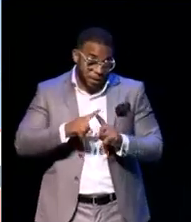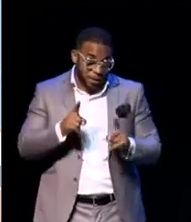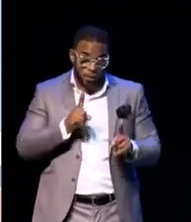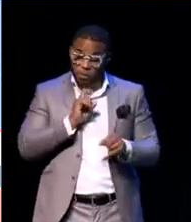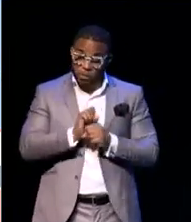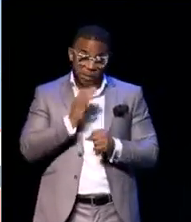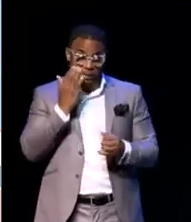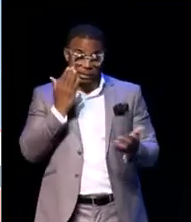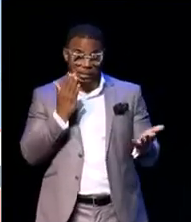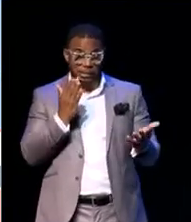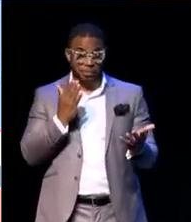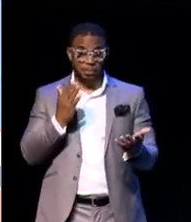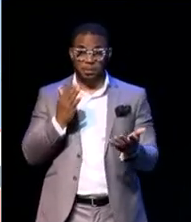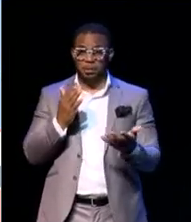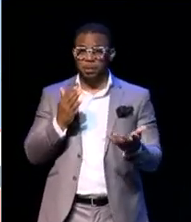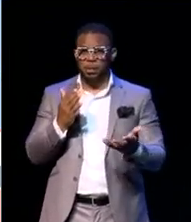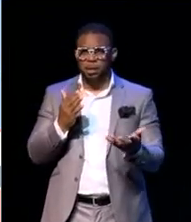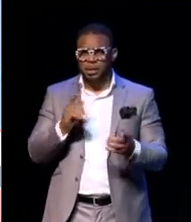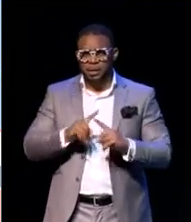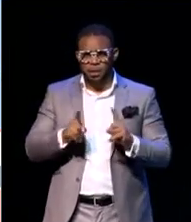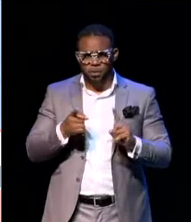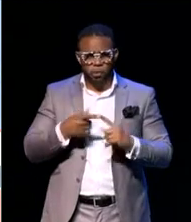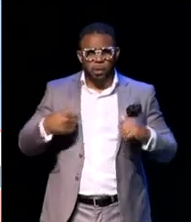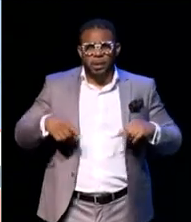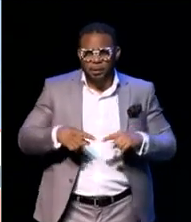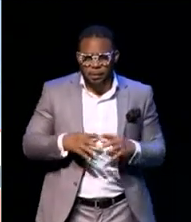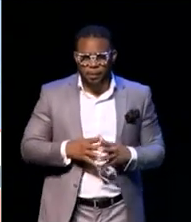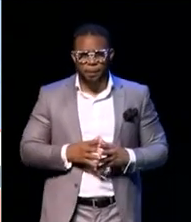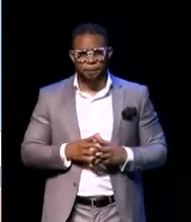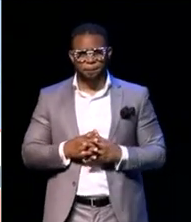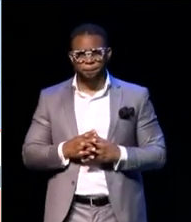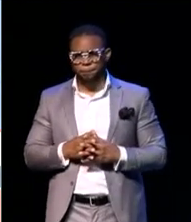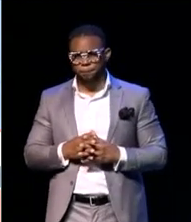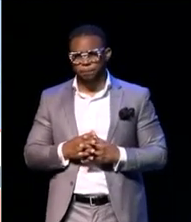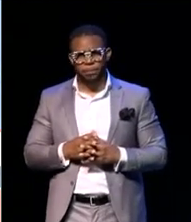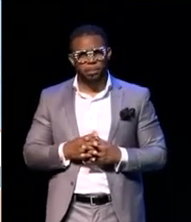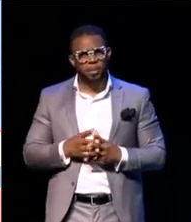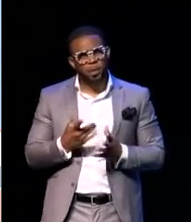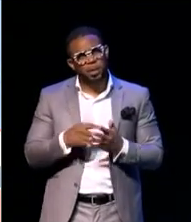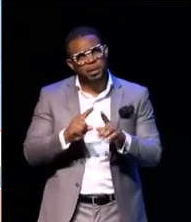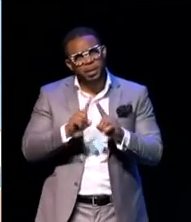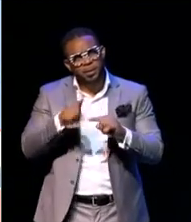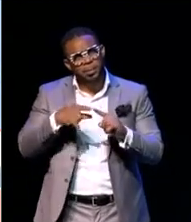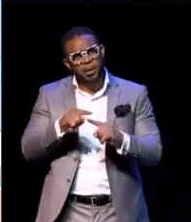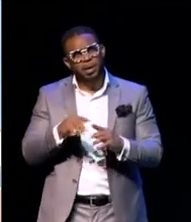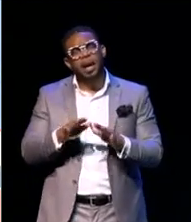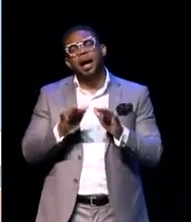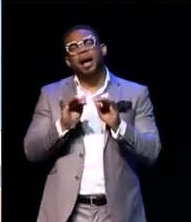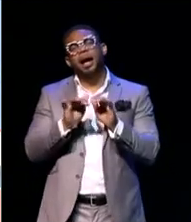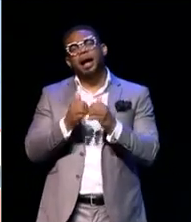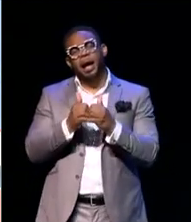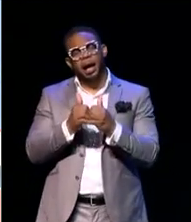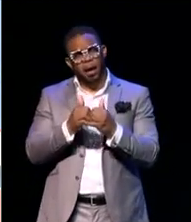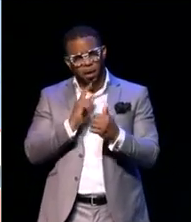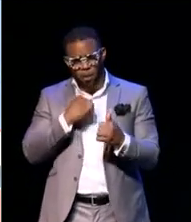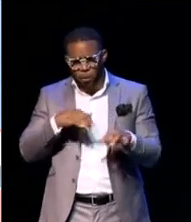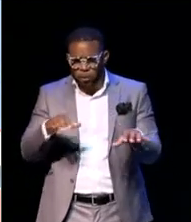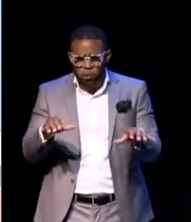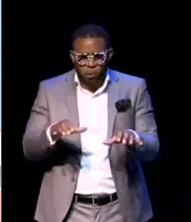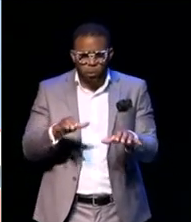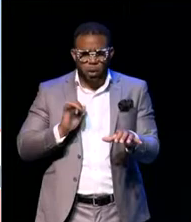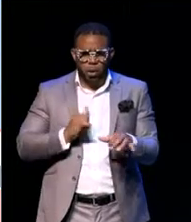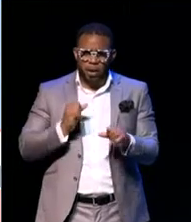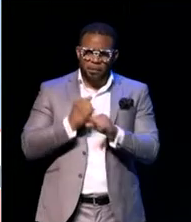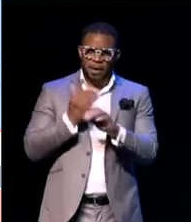it certainly seems so different to us. What's different about it, and how are we doing